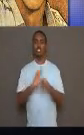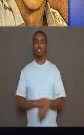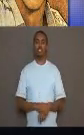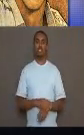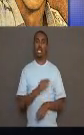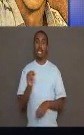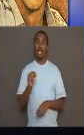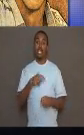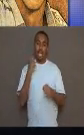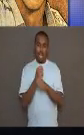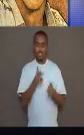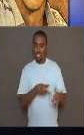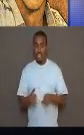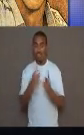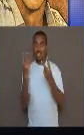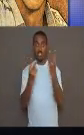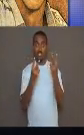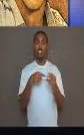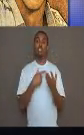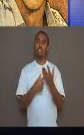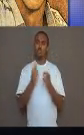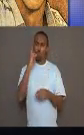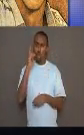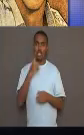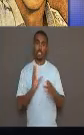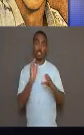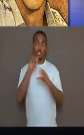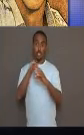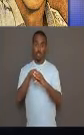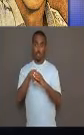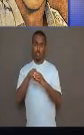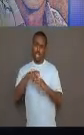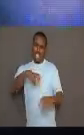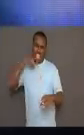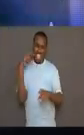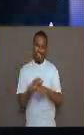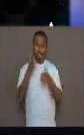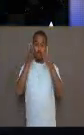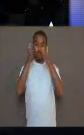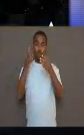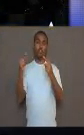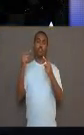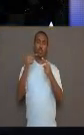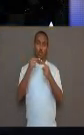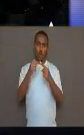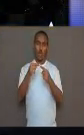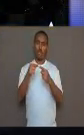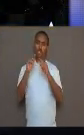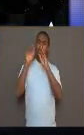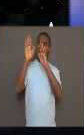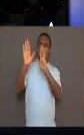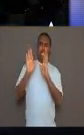An action-adventure film is one that includes a heavy focus on